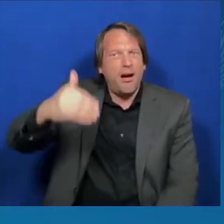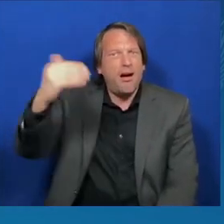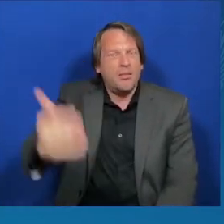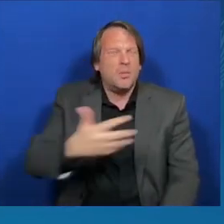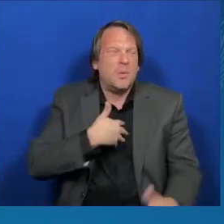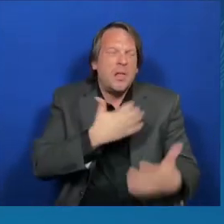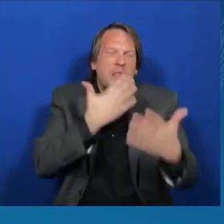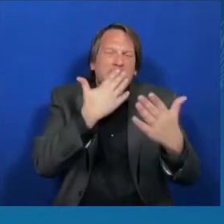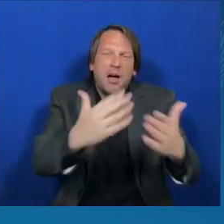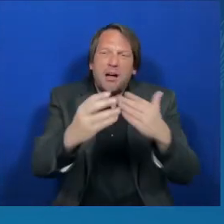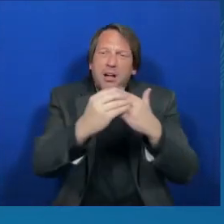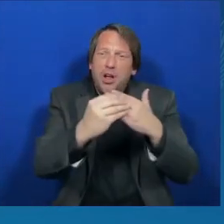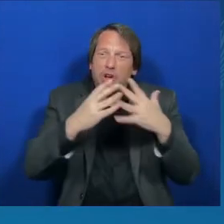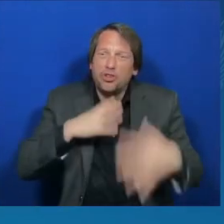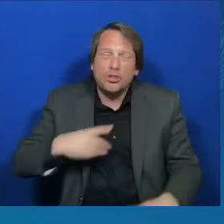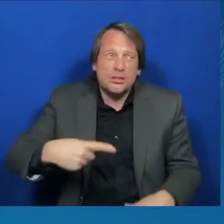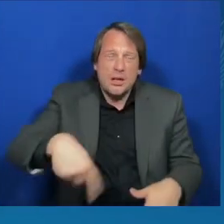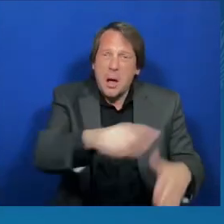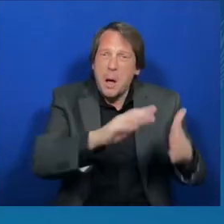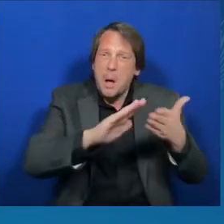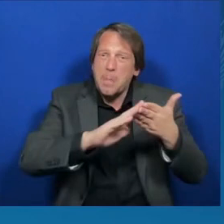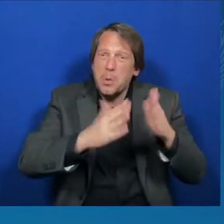school is soon going to be torn down,